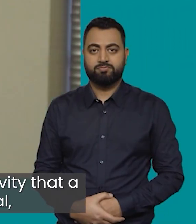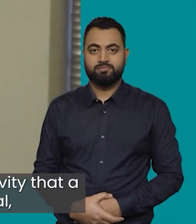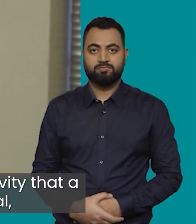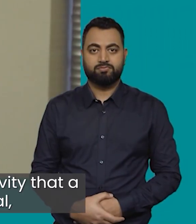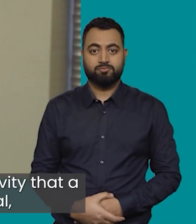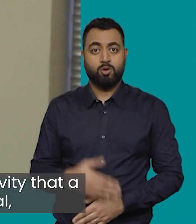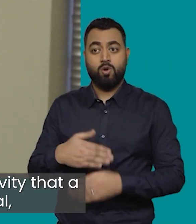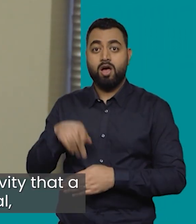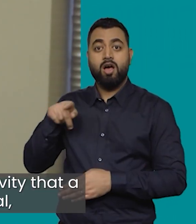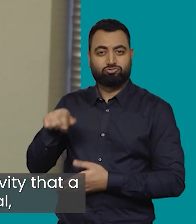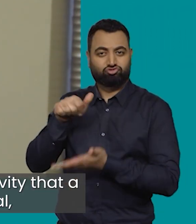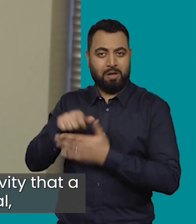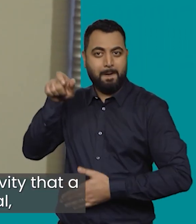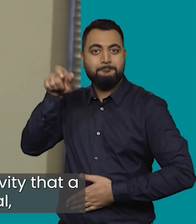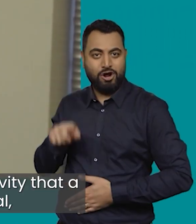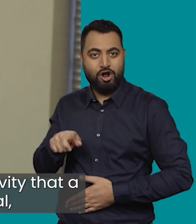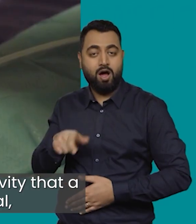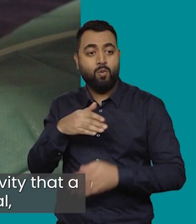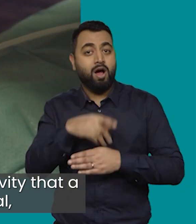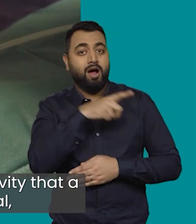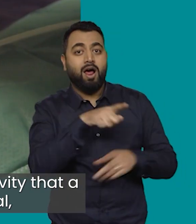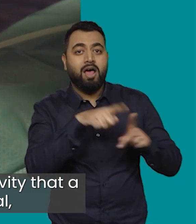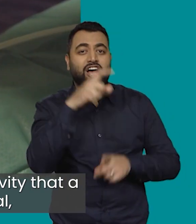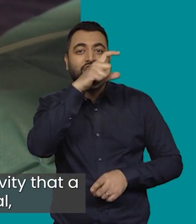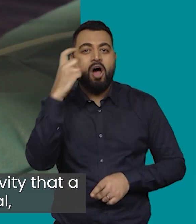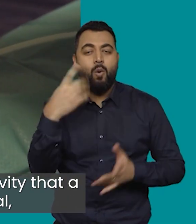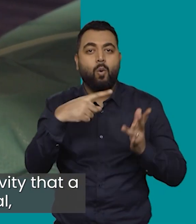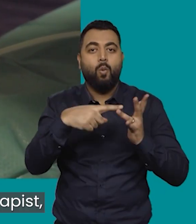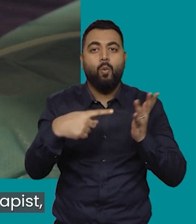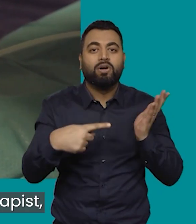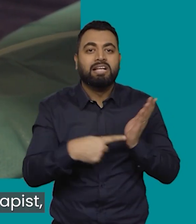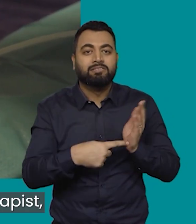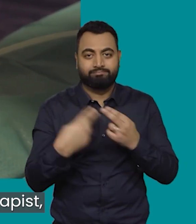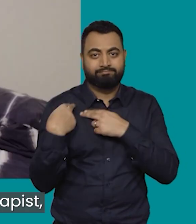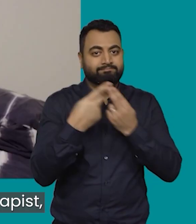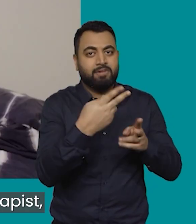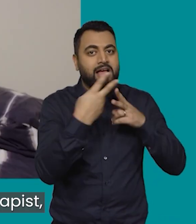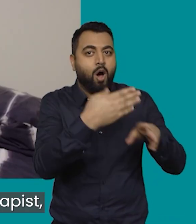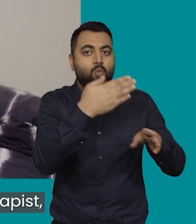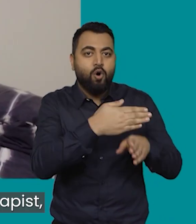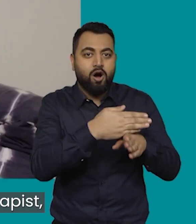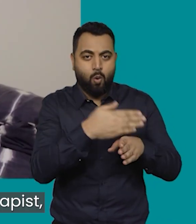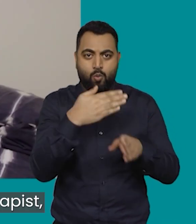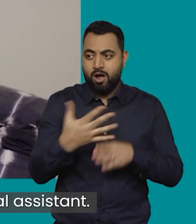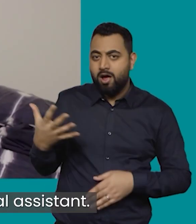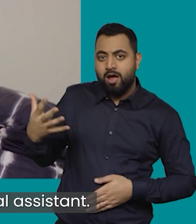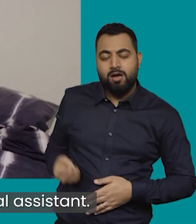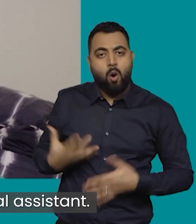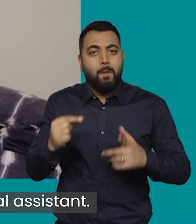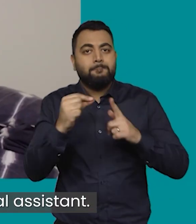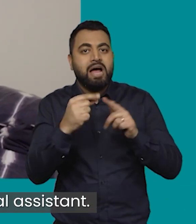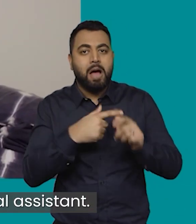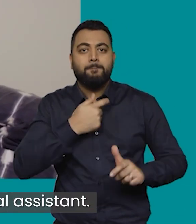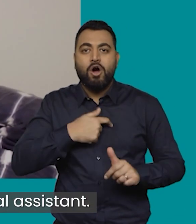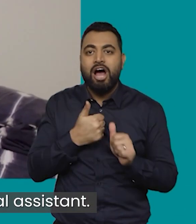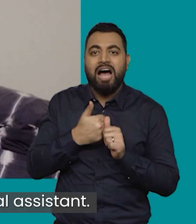delegated healthcare activity is an activity that a regulated healthcare professional, such as a nurse or occupational therapist, delegates